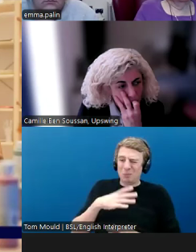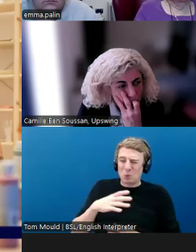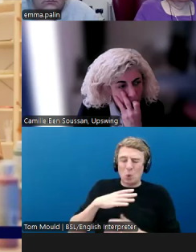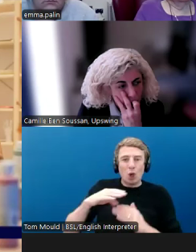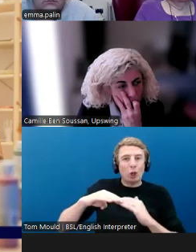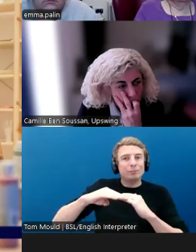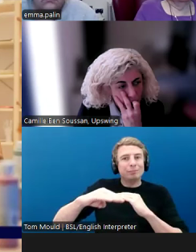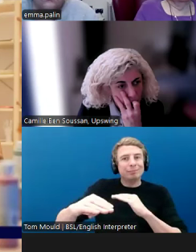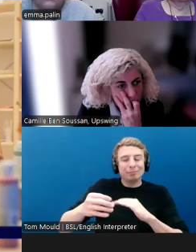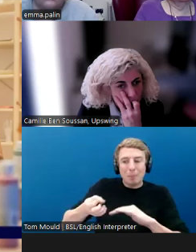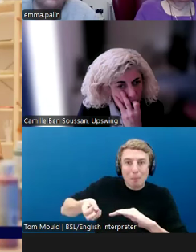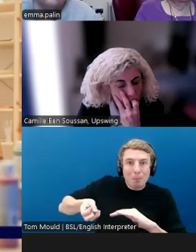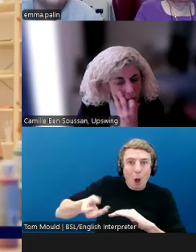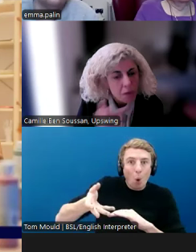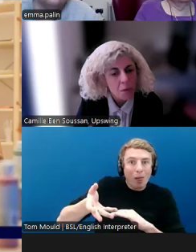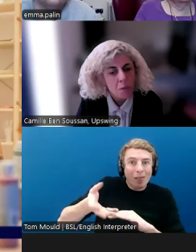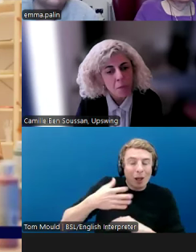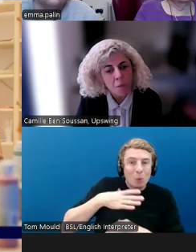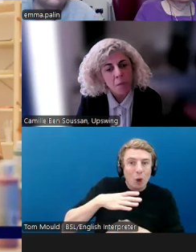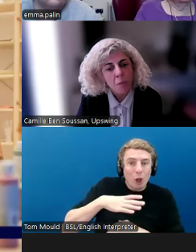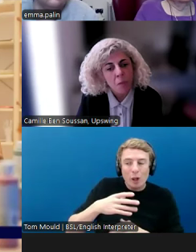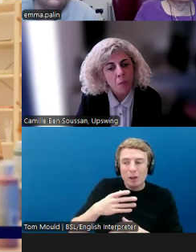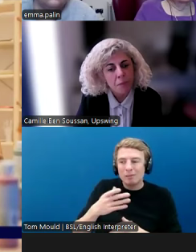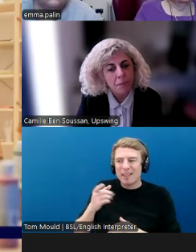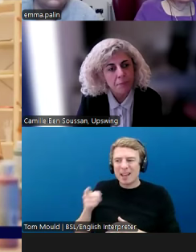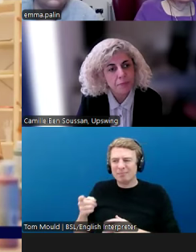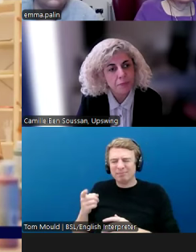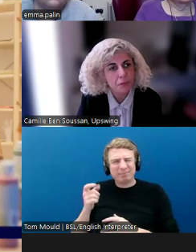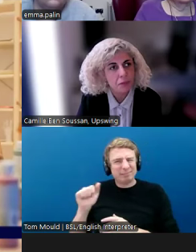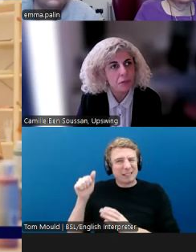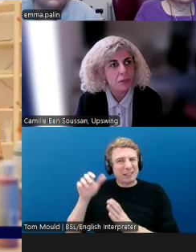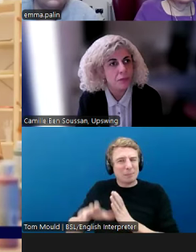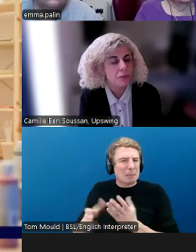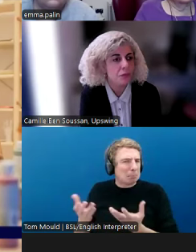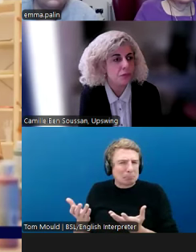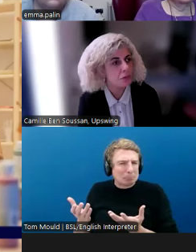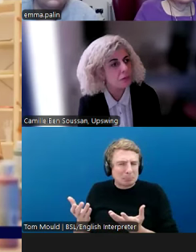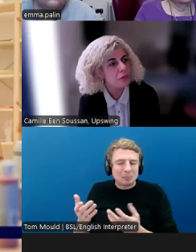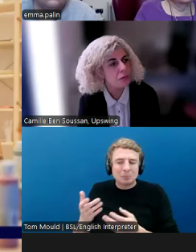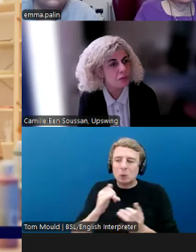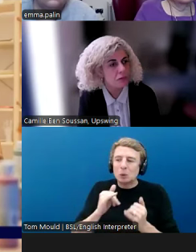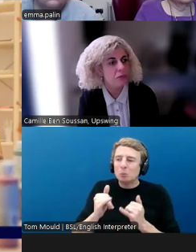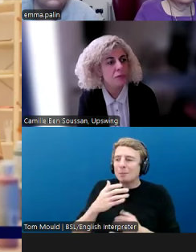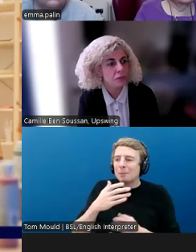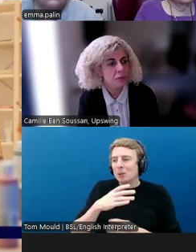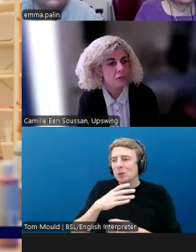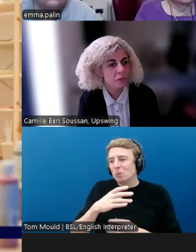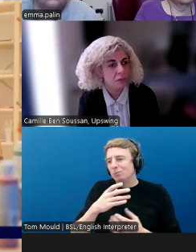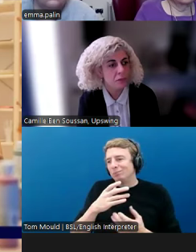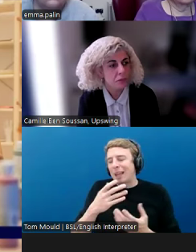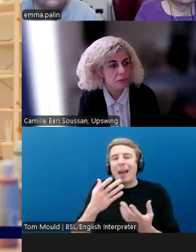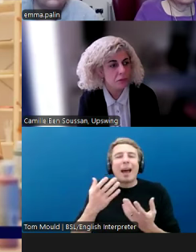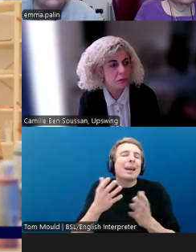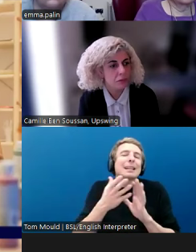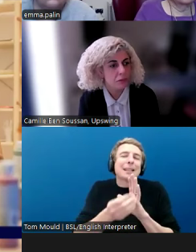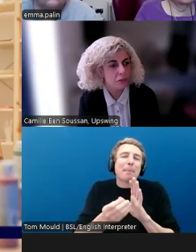example. Quite often in my own family experience, we have quite a lot of family members that are from Poland, for example,